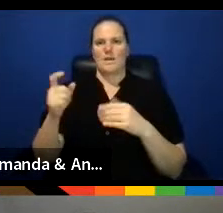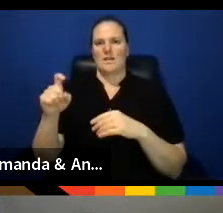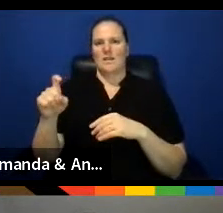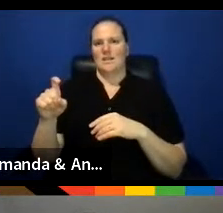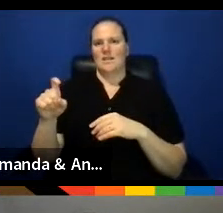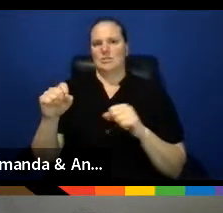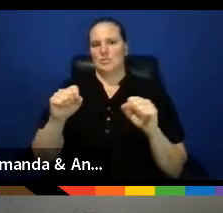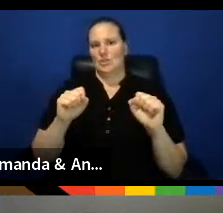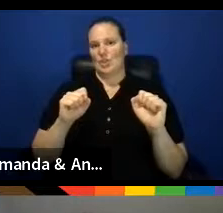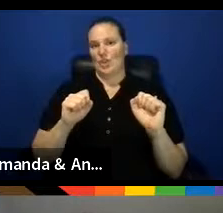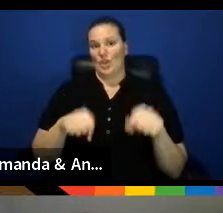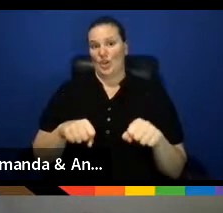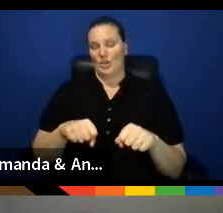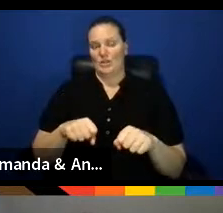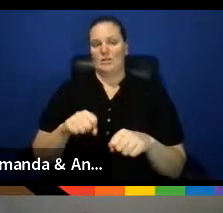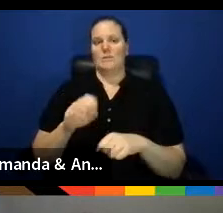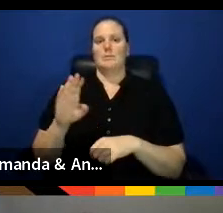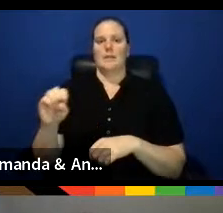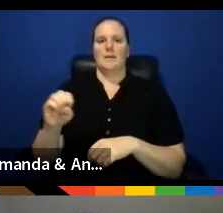be.